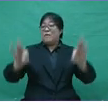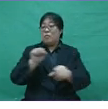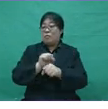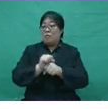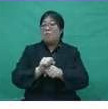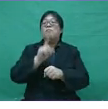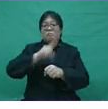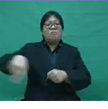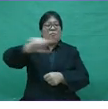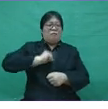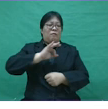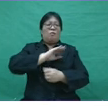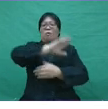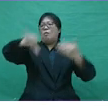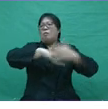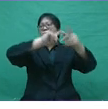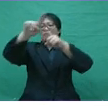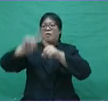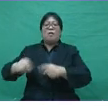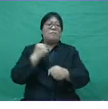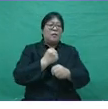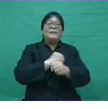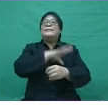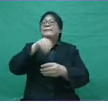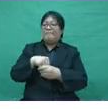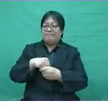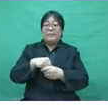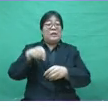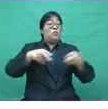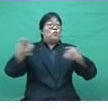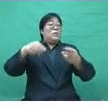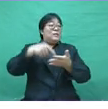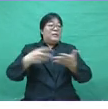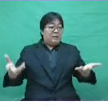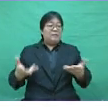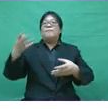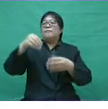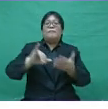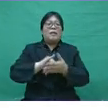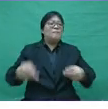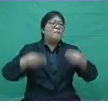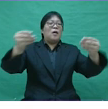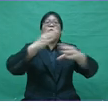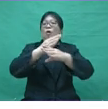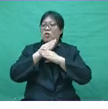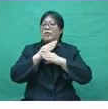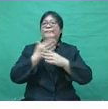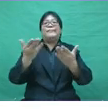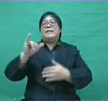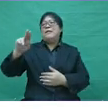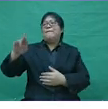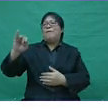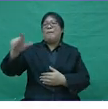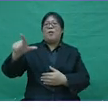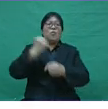for workers in all forms of employment. These efforts include improving protection for informal workers